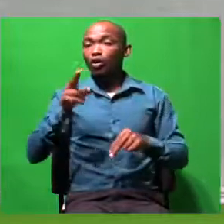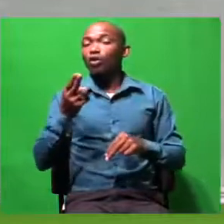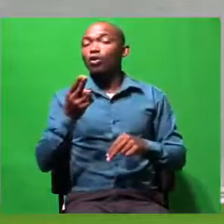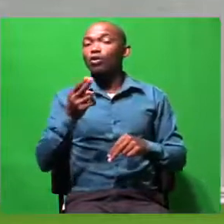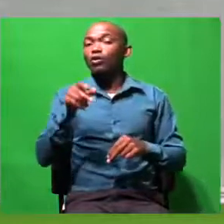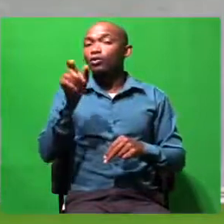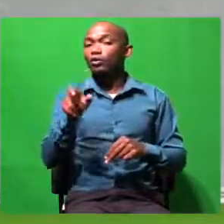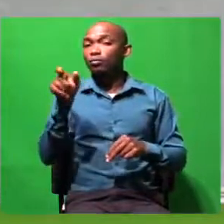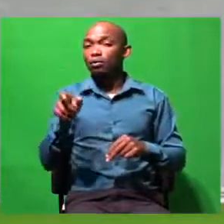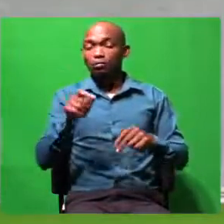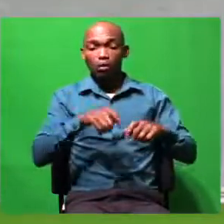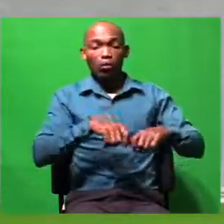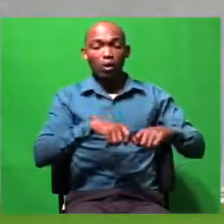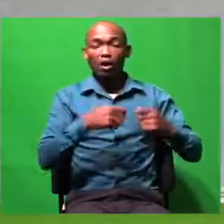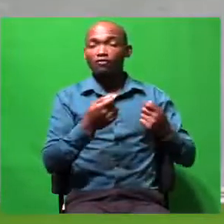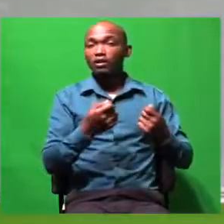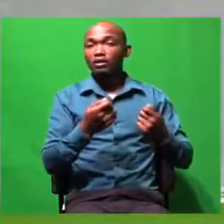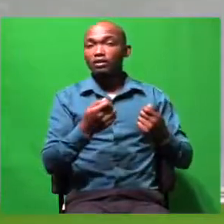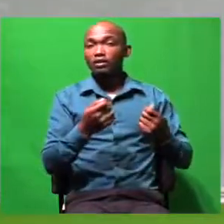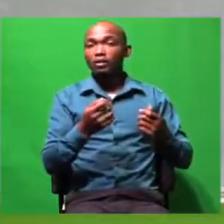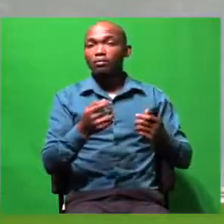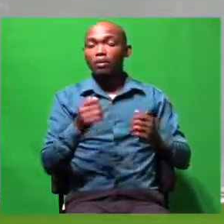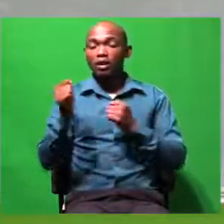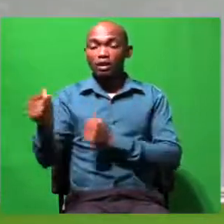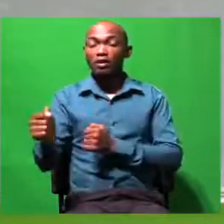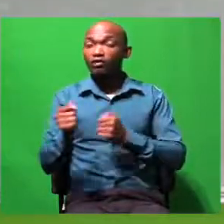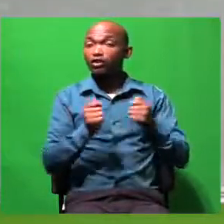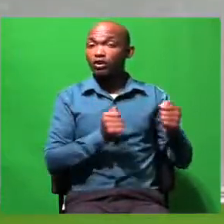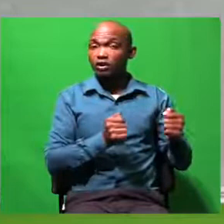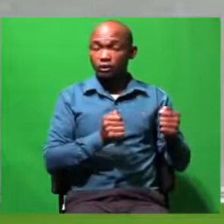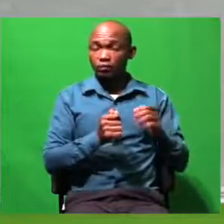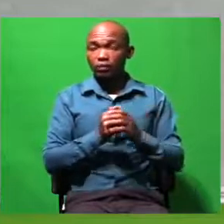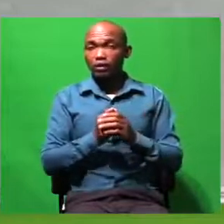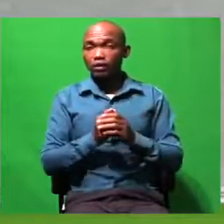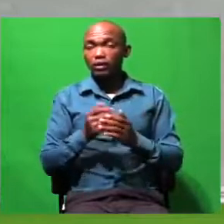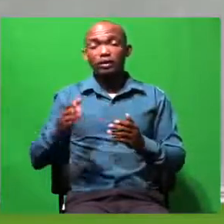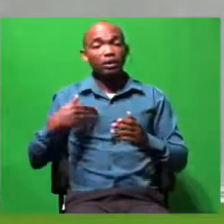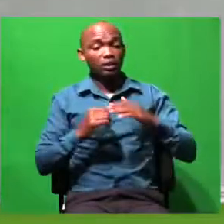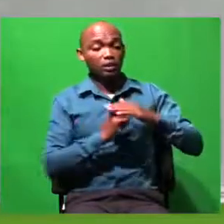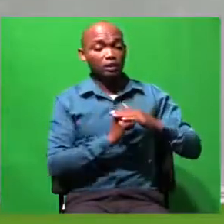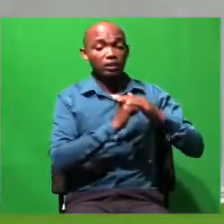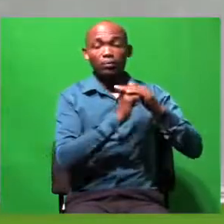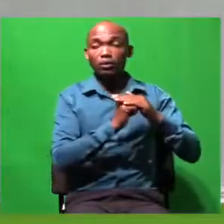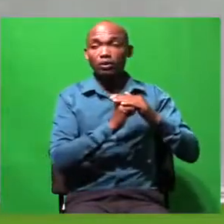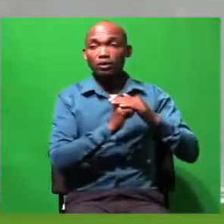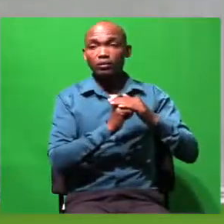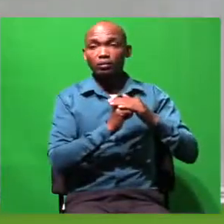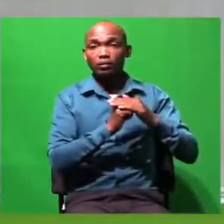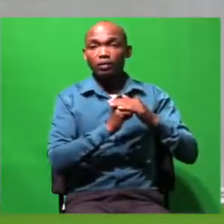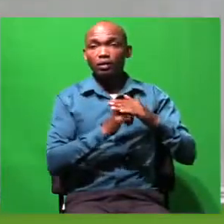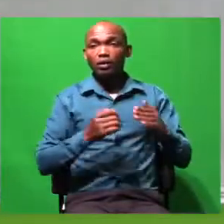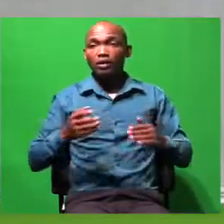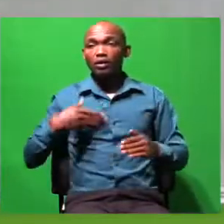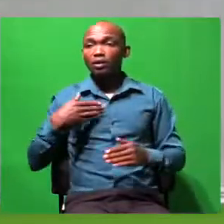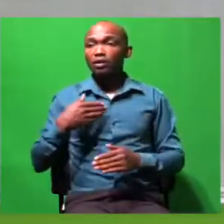HIV/AIDS, or the people who are affected in what? Refugees. They need support. They